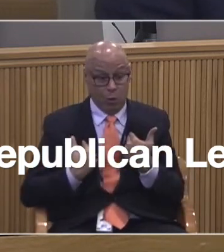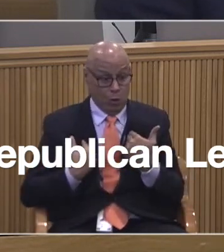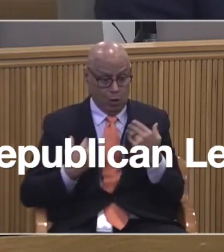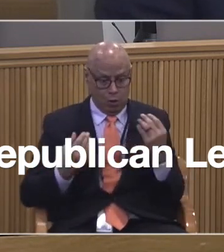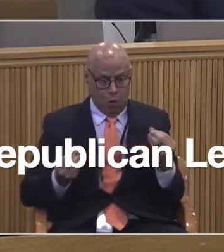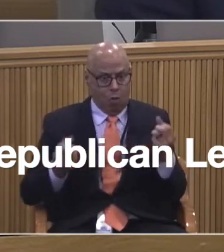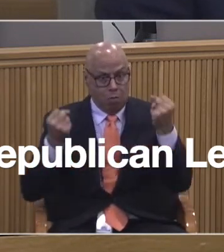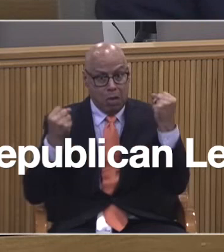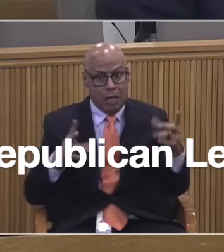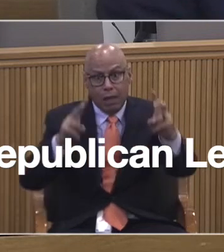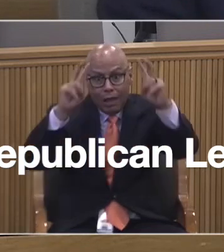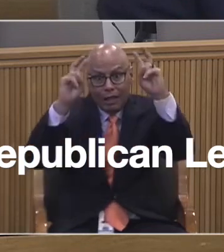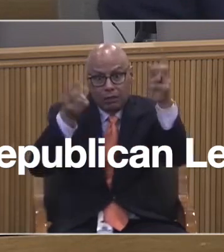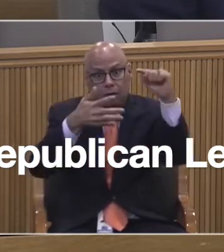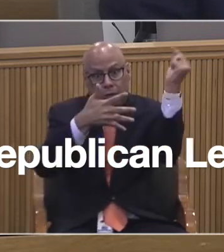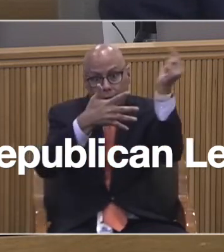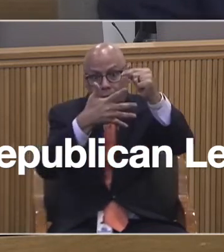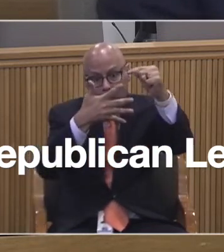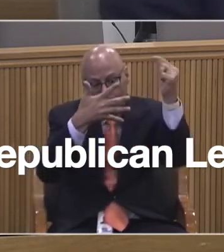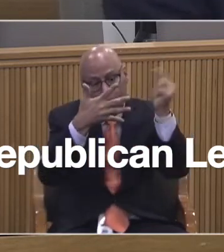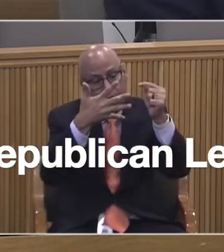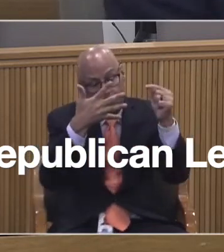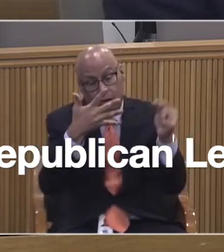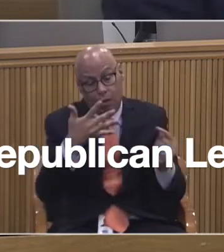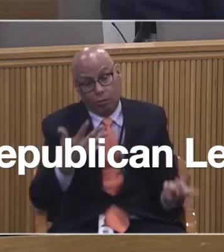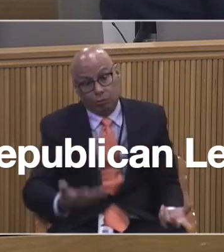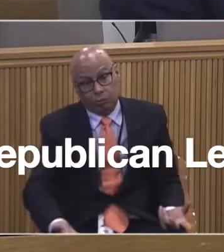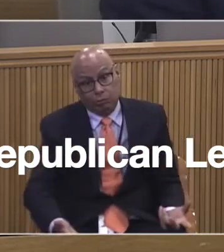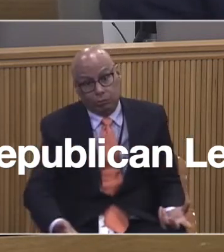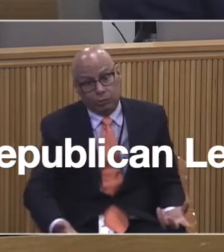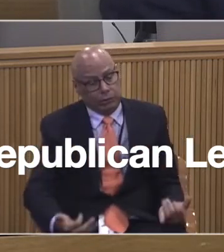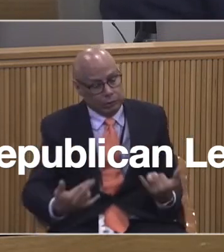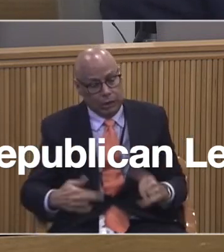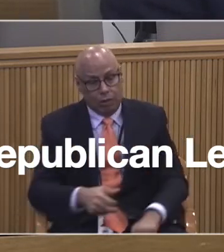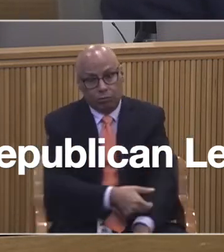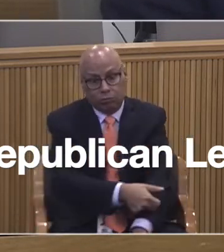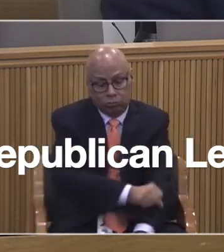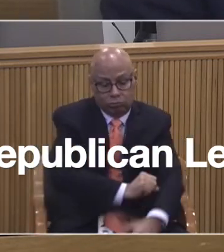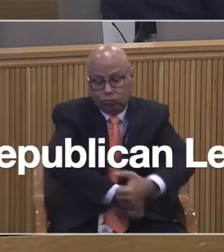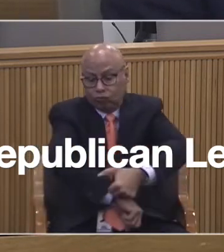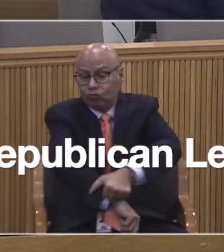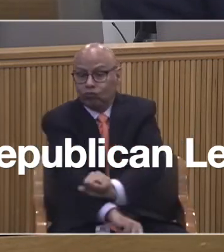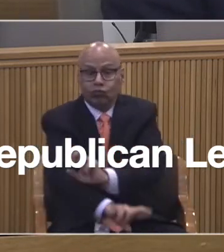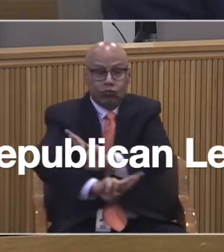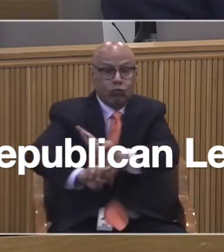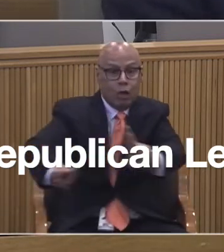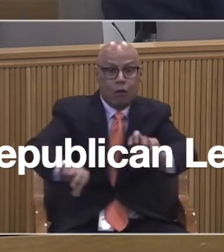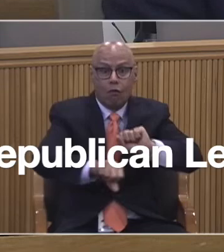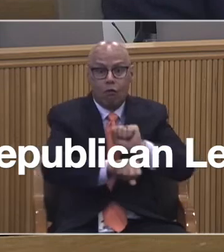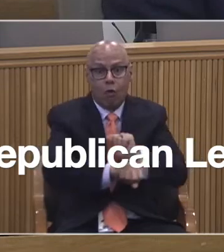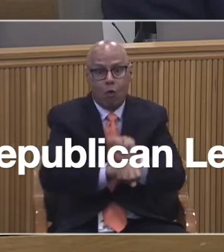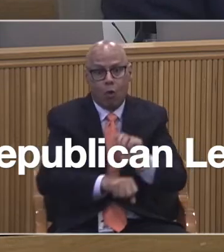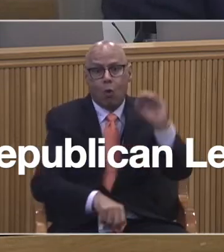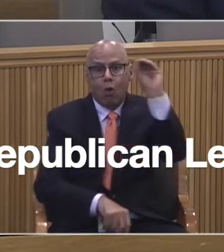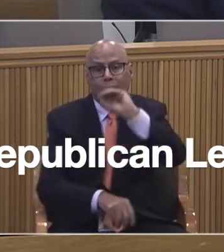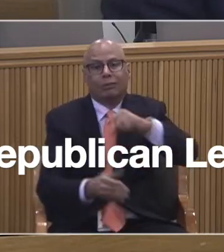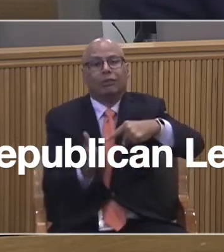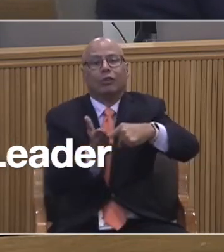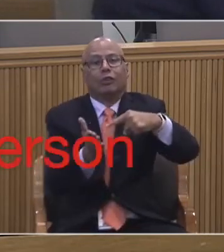of issues to address, we are ready to get to work. Oregonians deserve nothing less.